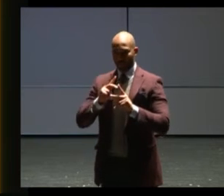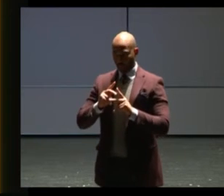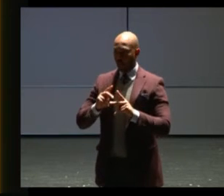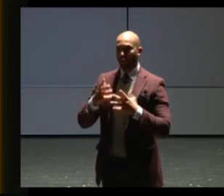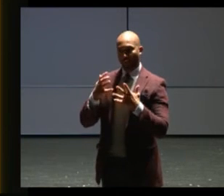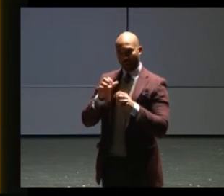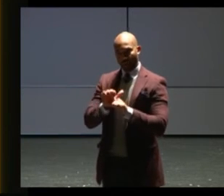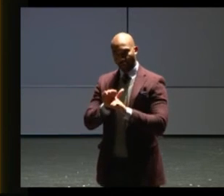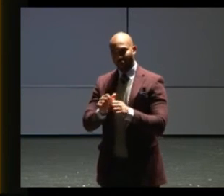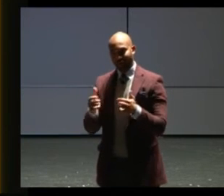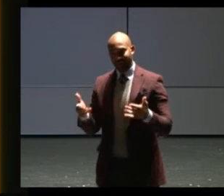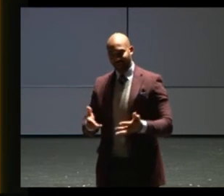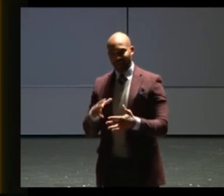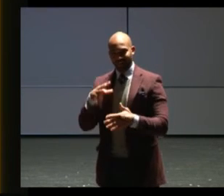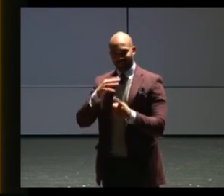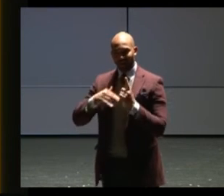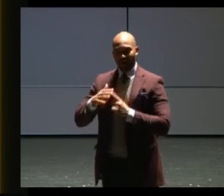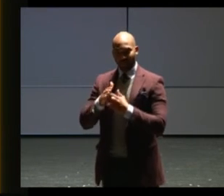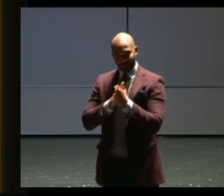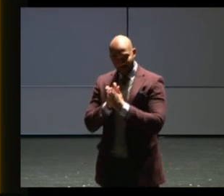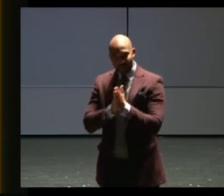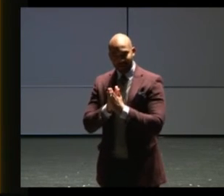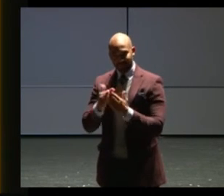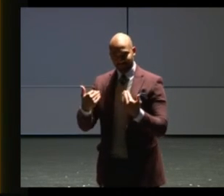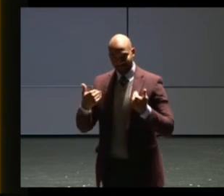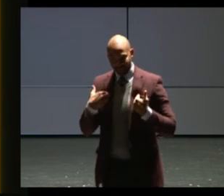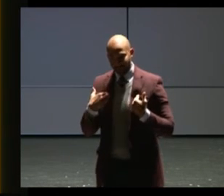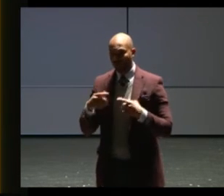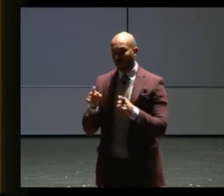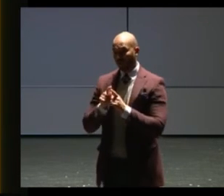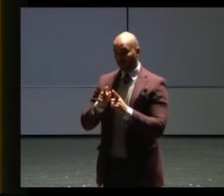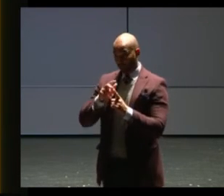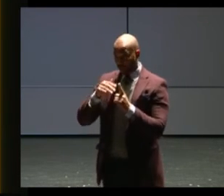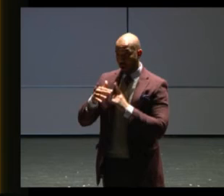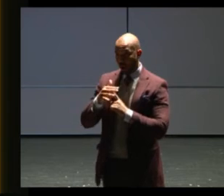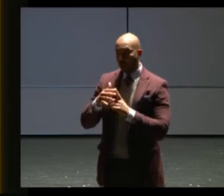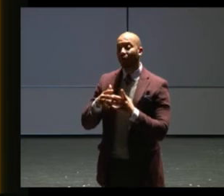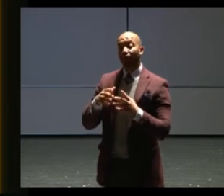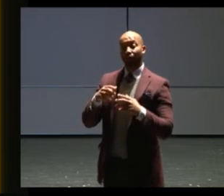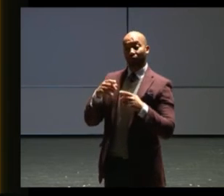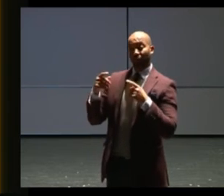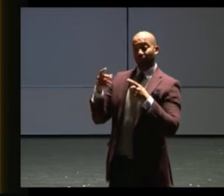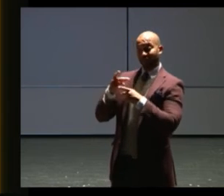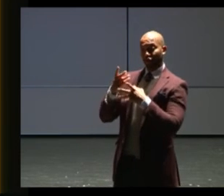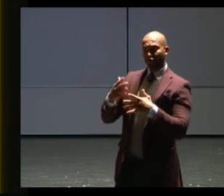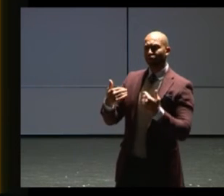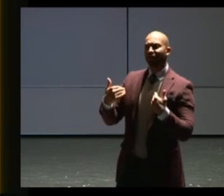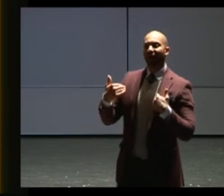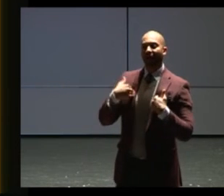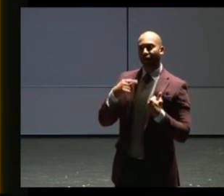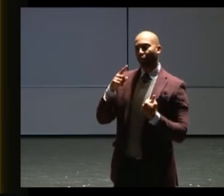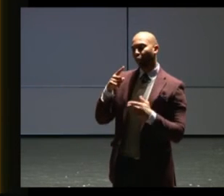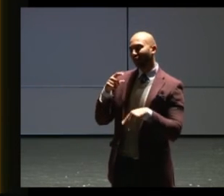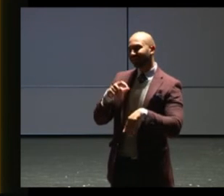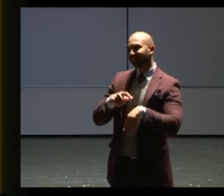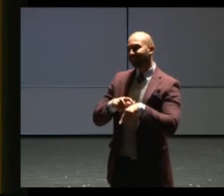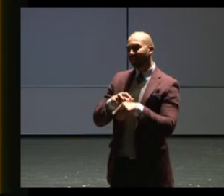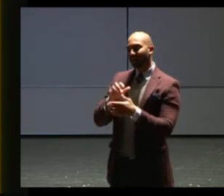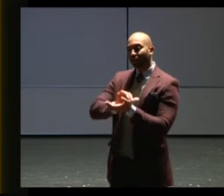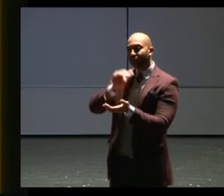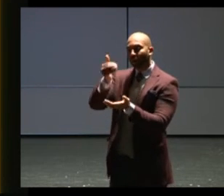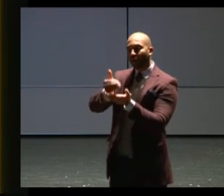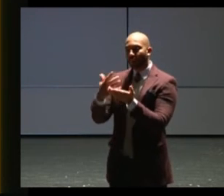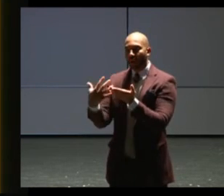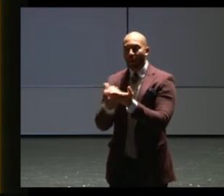positive quality climate. They've also helped us with some of the compensation decisions as we had the one-time sum in anticipation of the